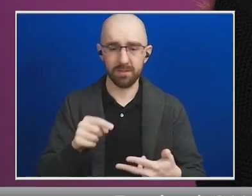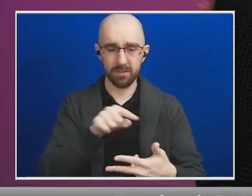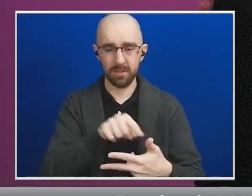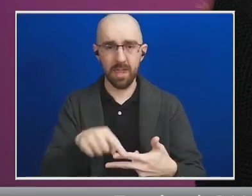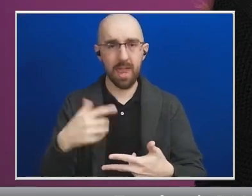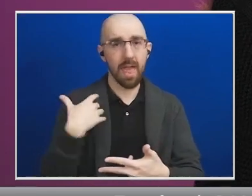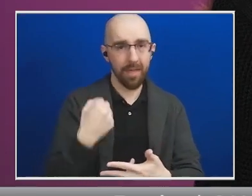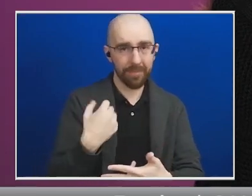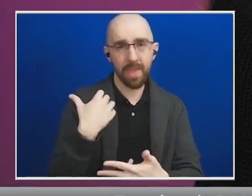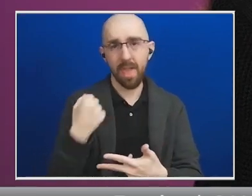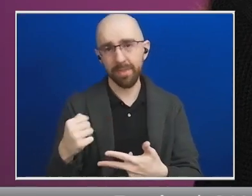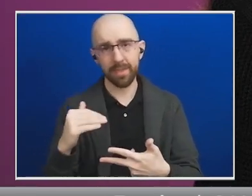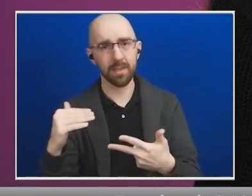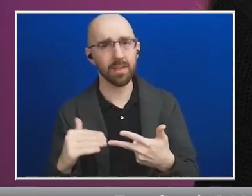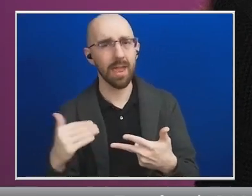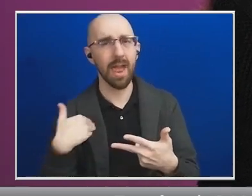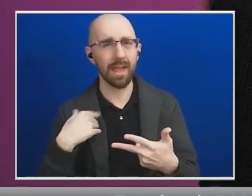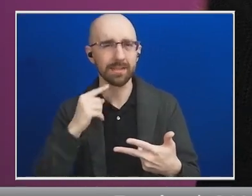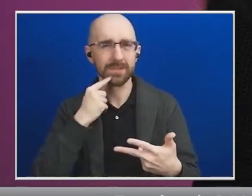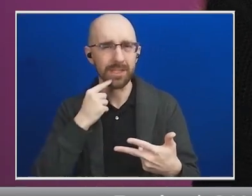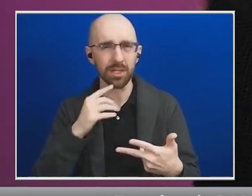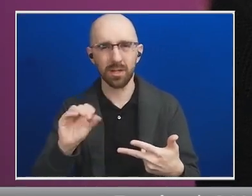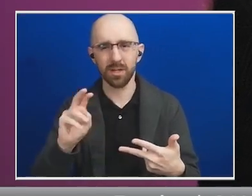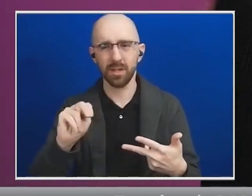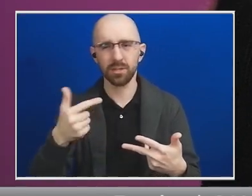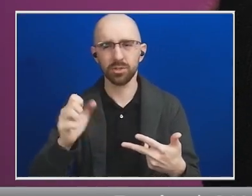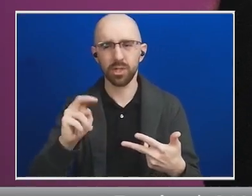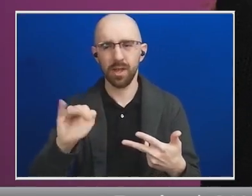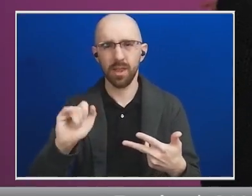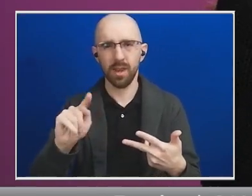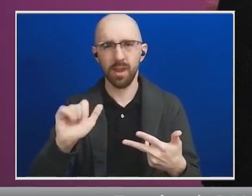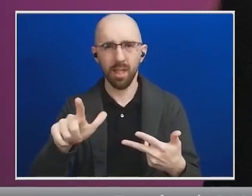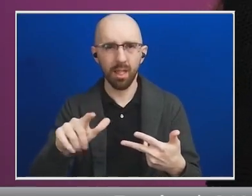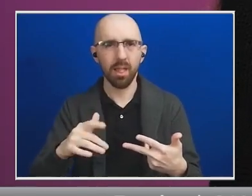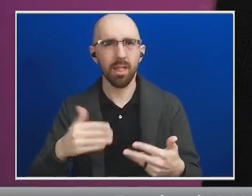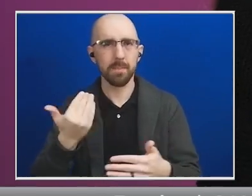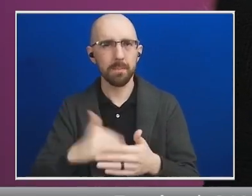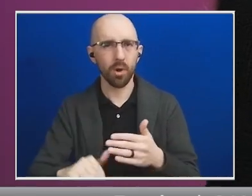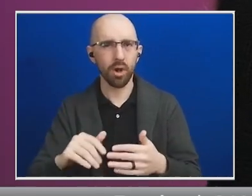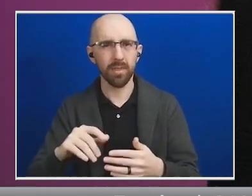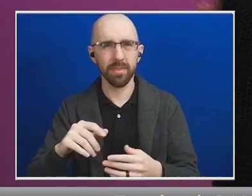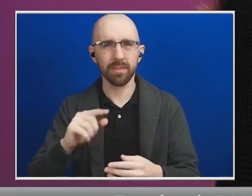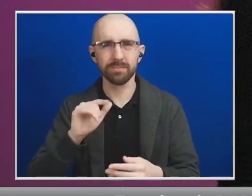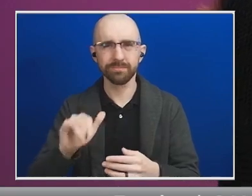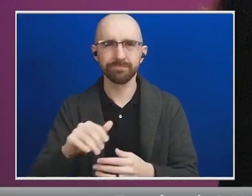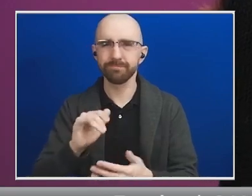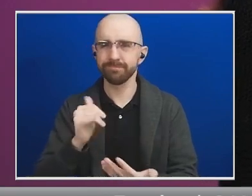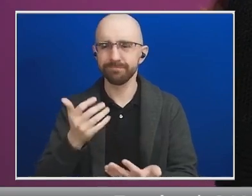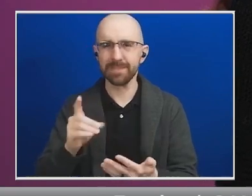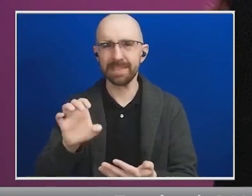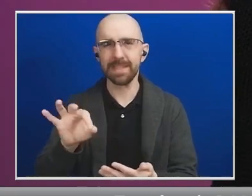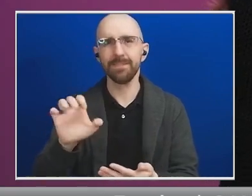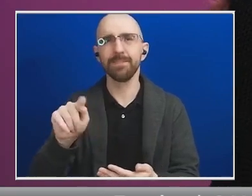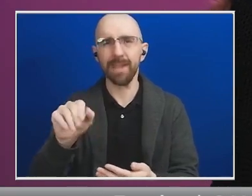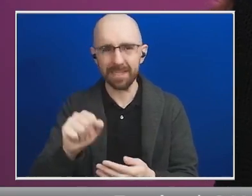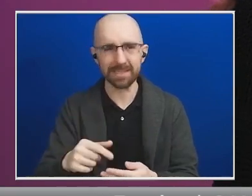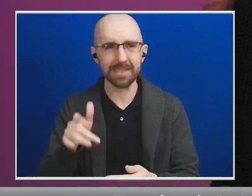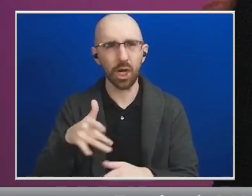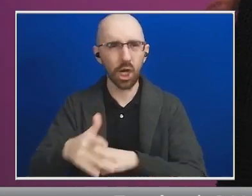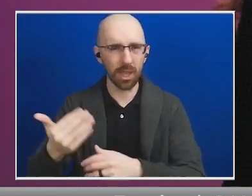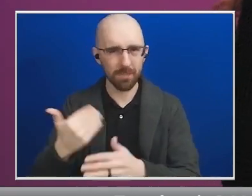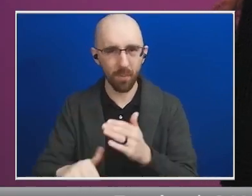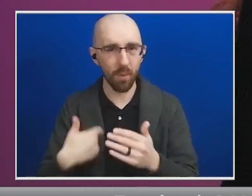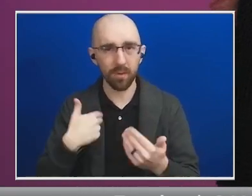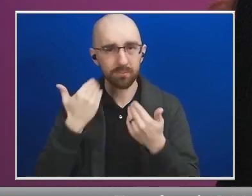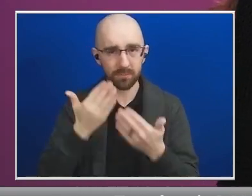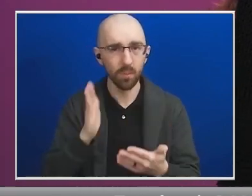has severe congenital birth defects and being a preemie, it was probably good I didn't know a whole lot back then because I would be a lot harder probably